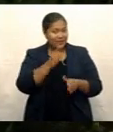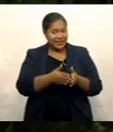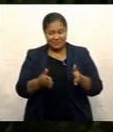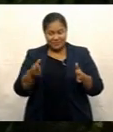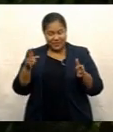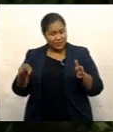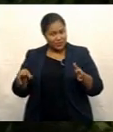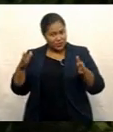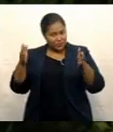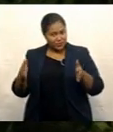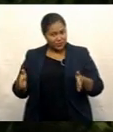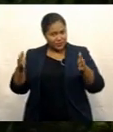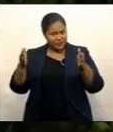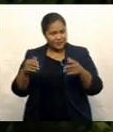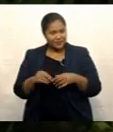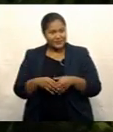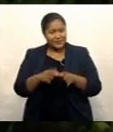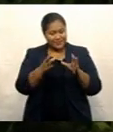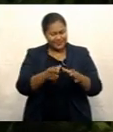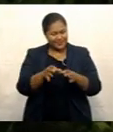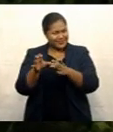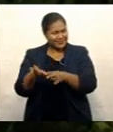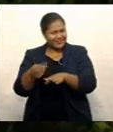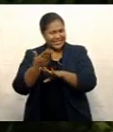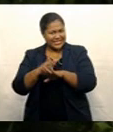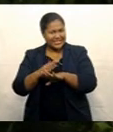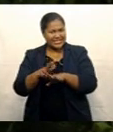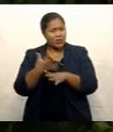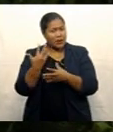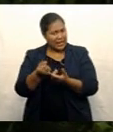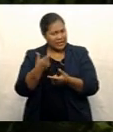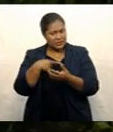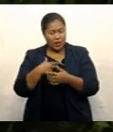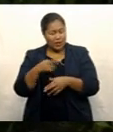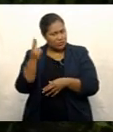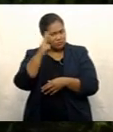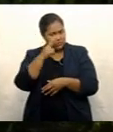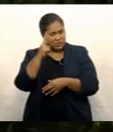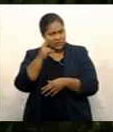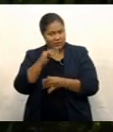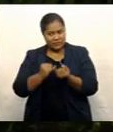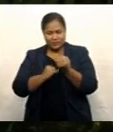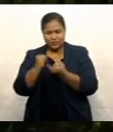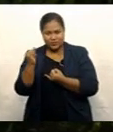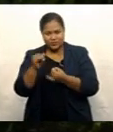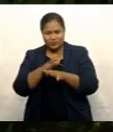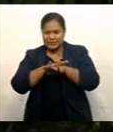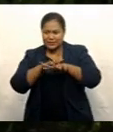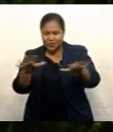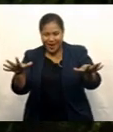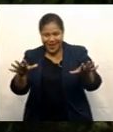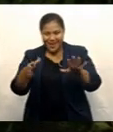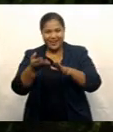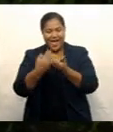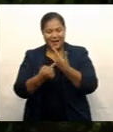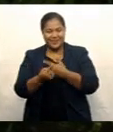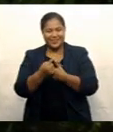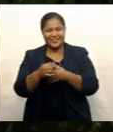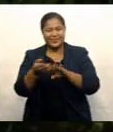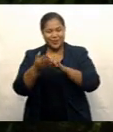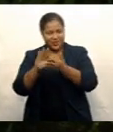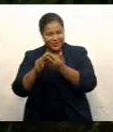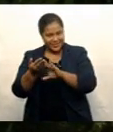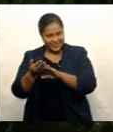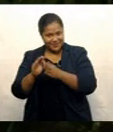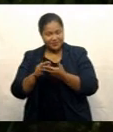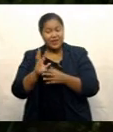zone. Clusters in new locations pose a serious risk of severe and widespread transmission in the community.